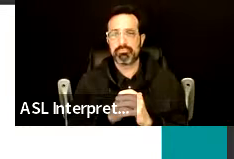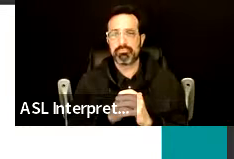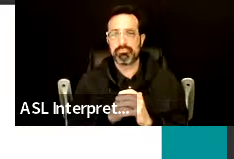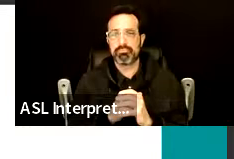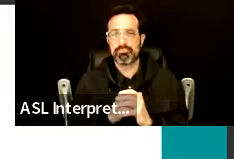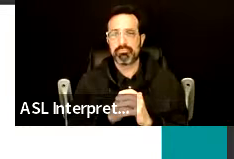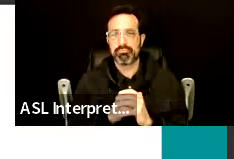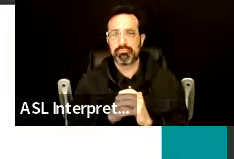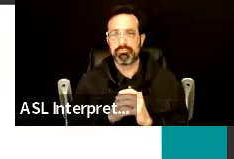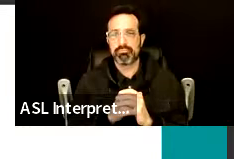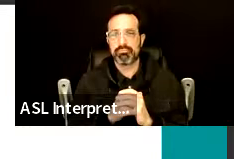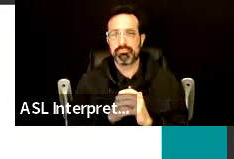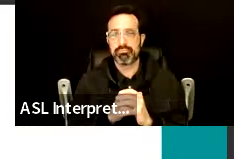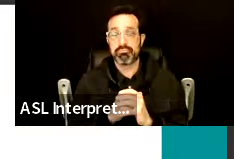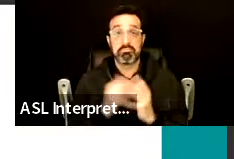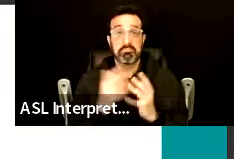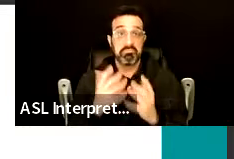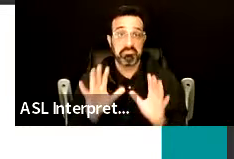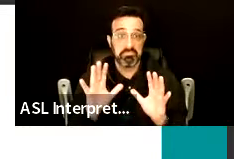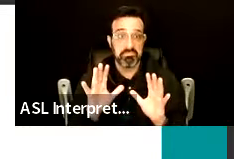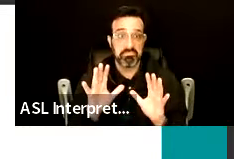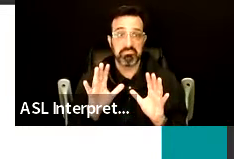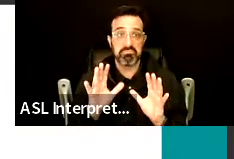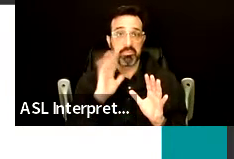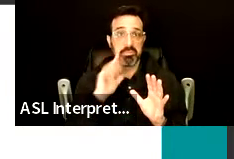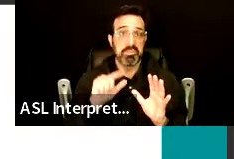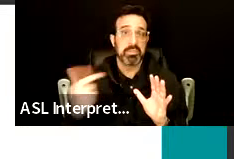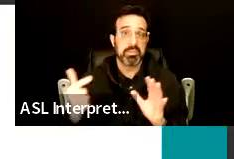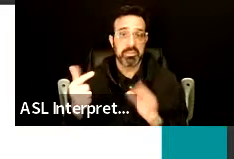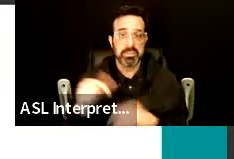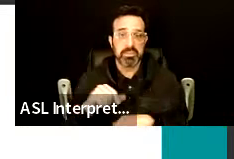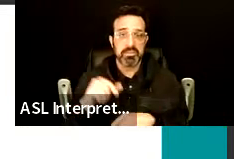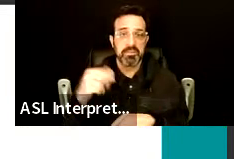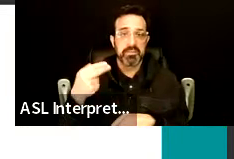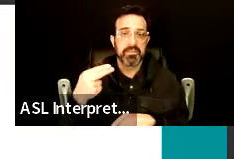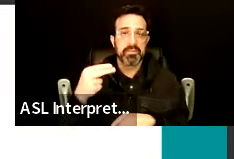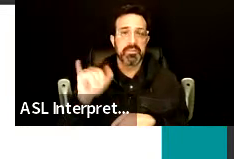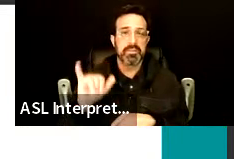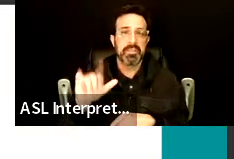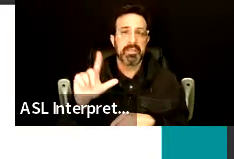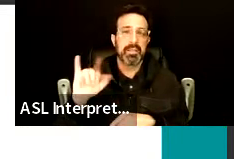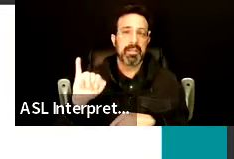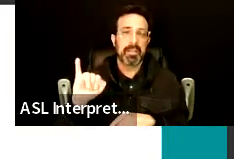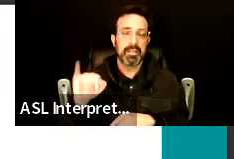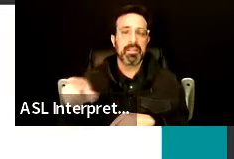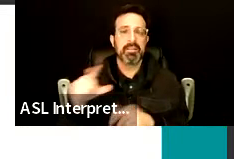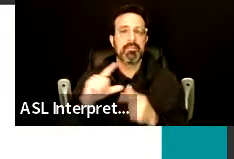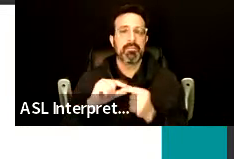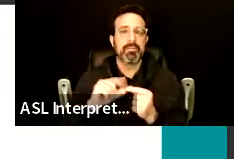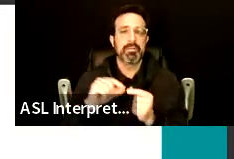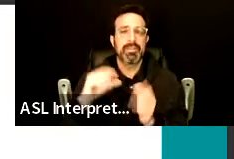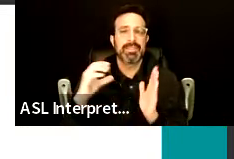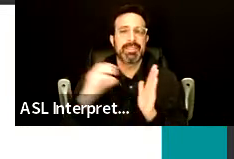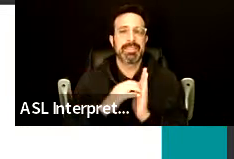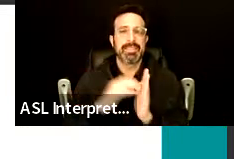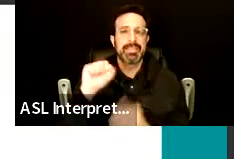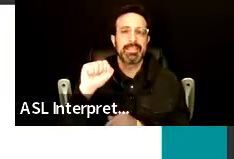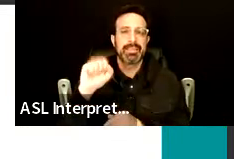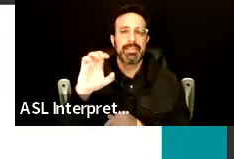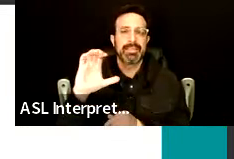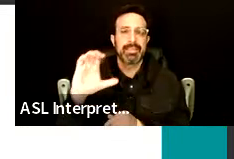with that, I think I'm going to just hand it over to Haley to really talk about Section 106 and